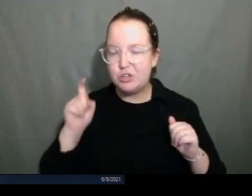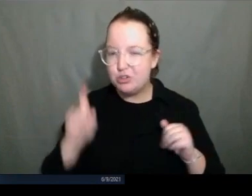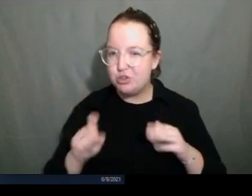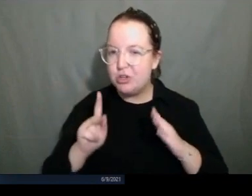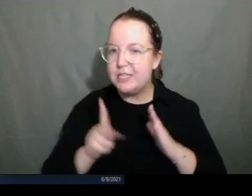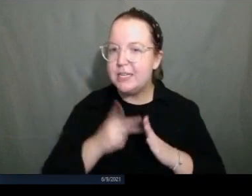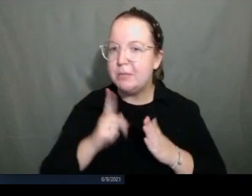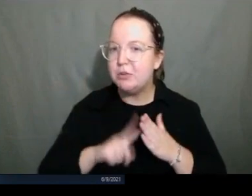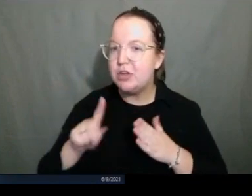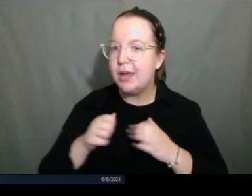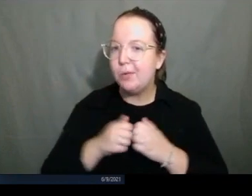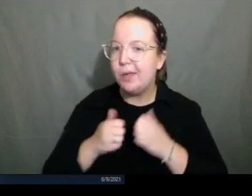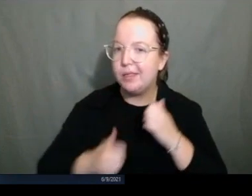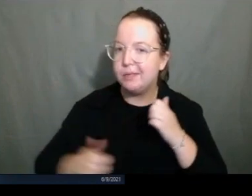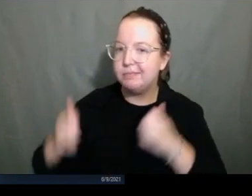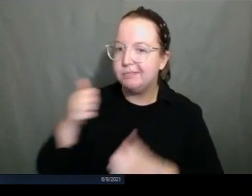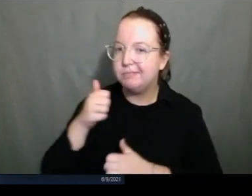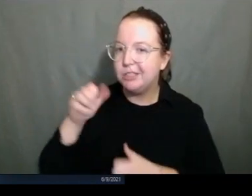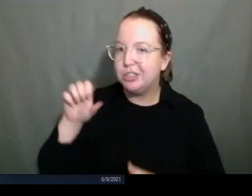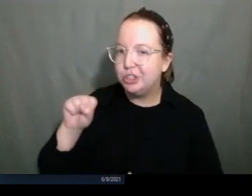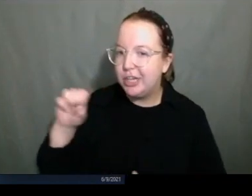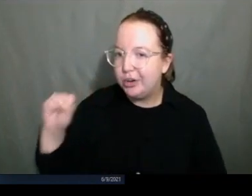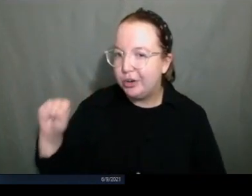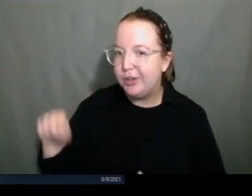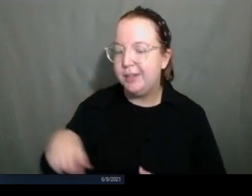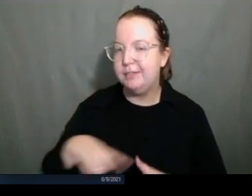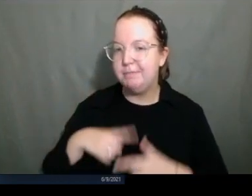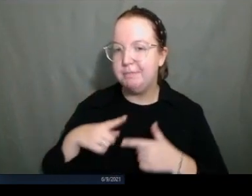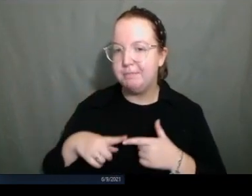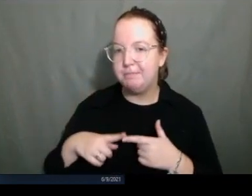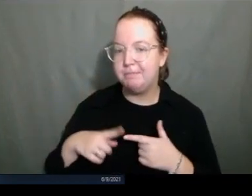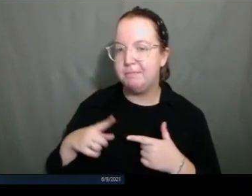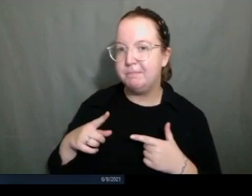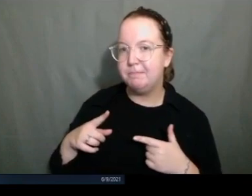with the admin team on that. So like Sharon and